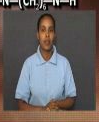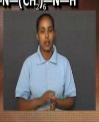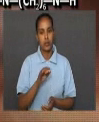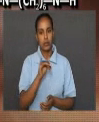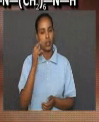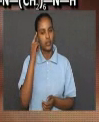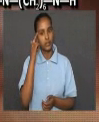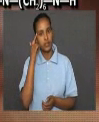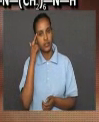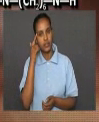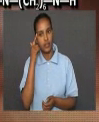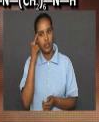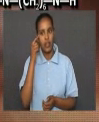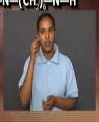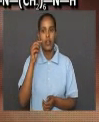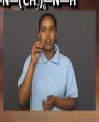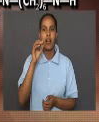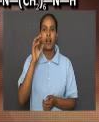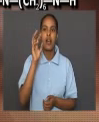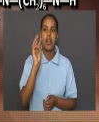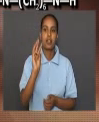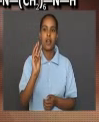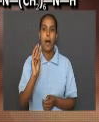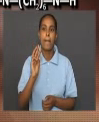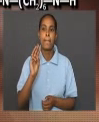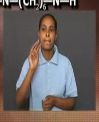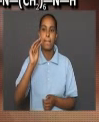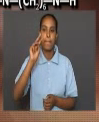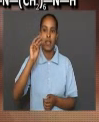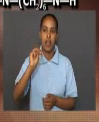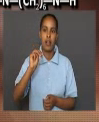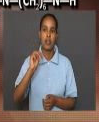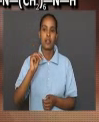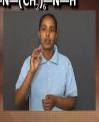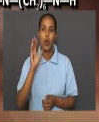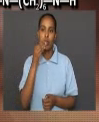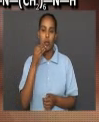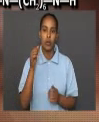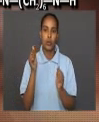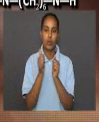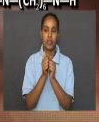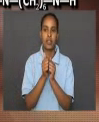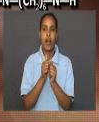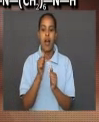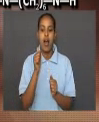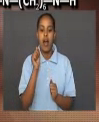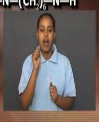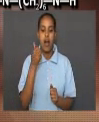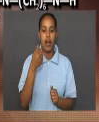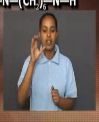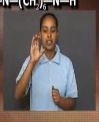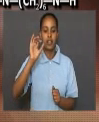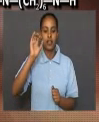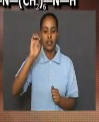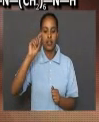As you can see, hexamethylene diamine is condensed with adipic acid to